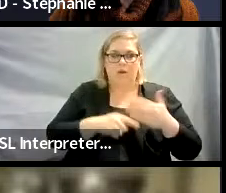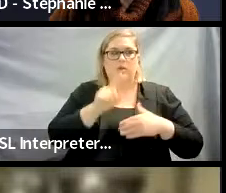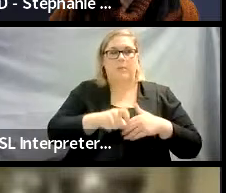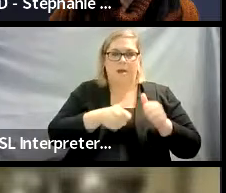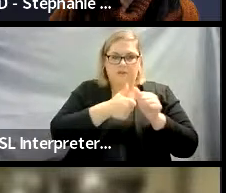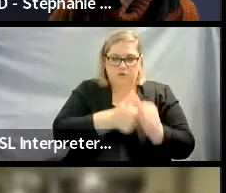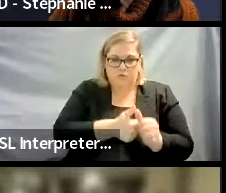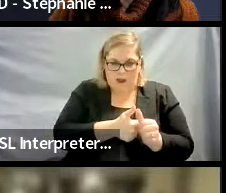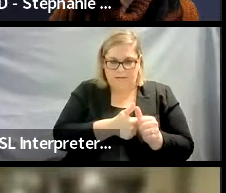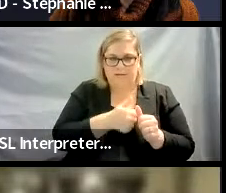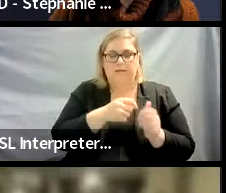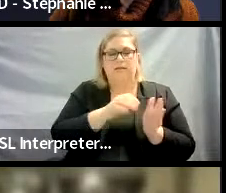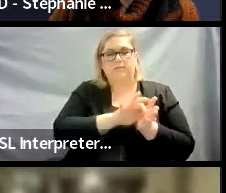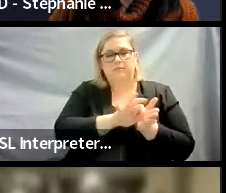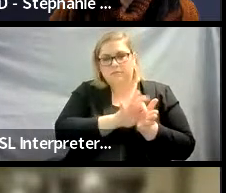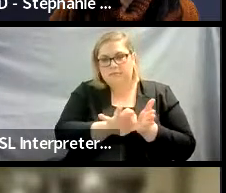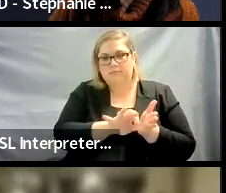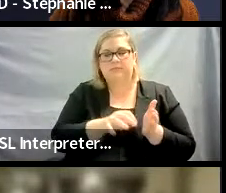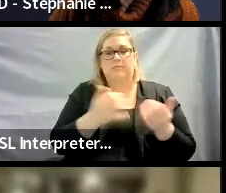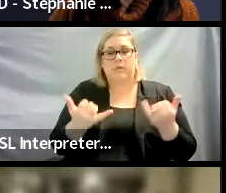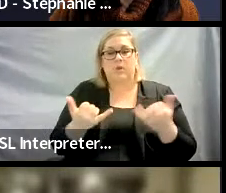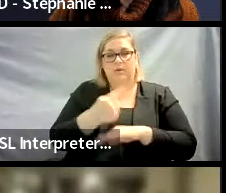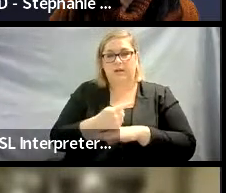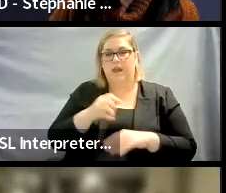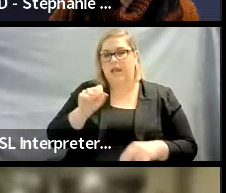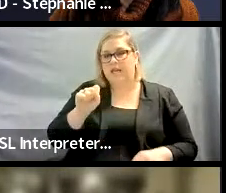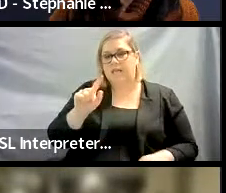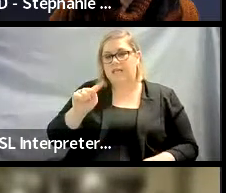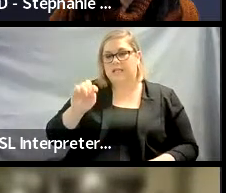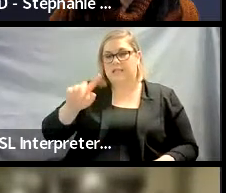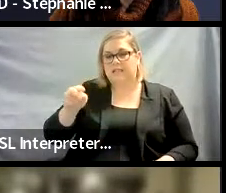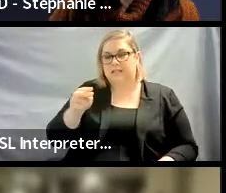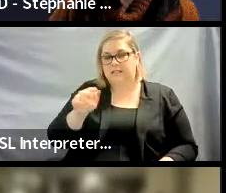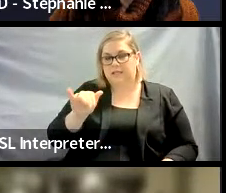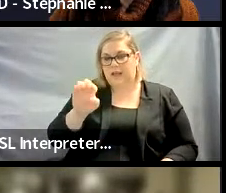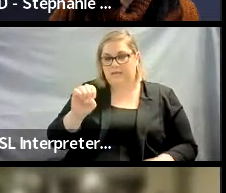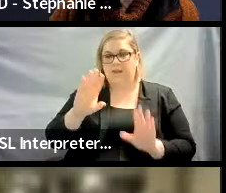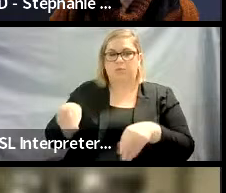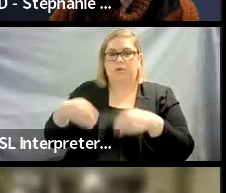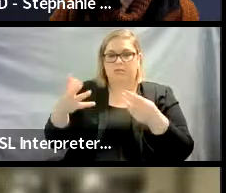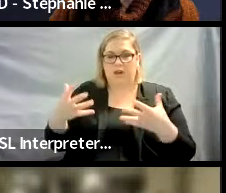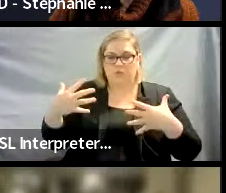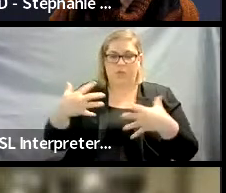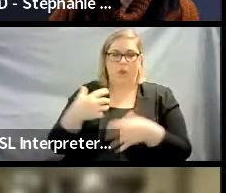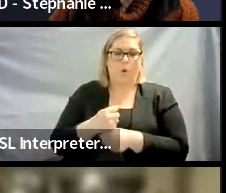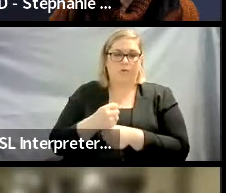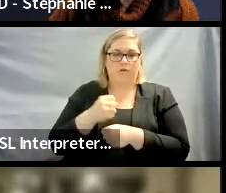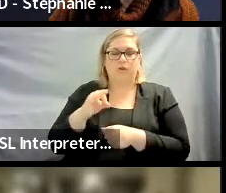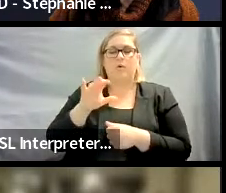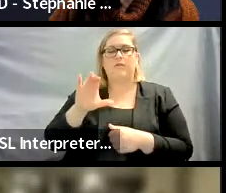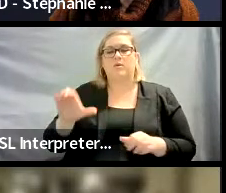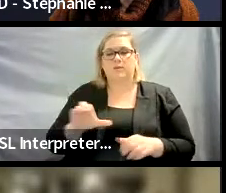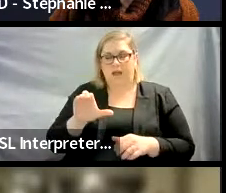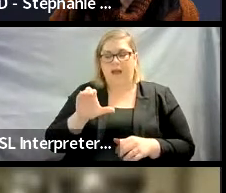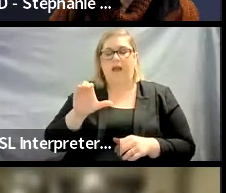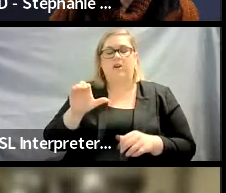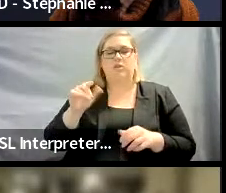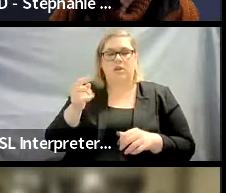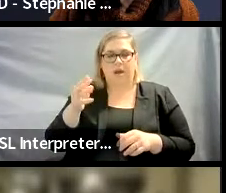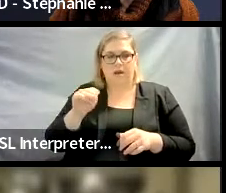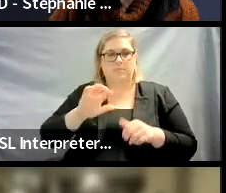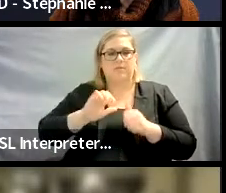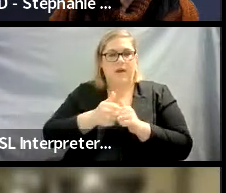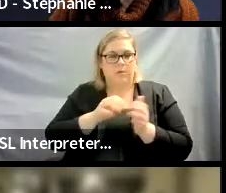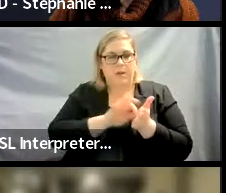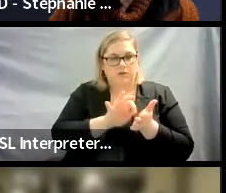And so today, Stephanie did an awesome job providing you with an overview of those action items, how they're being tracked,